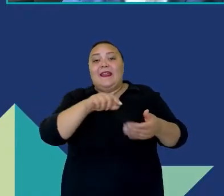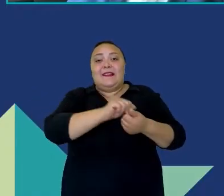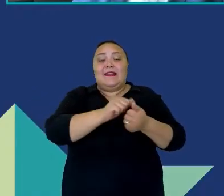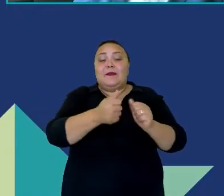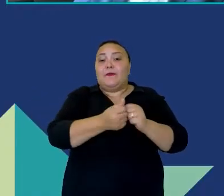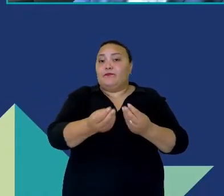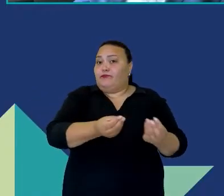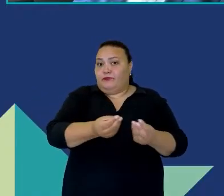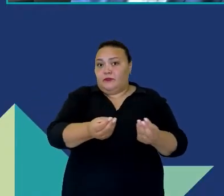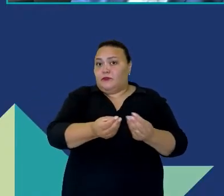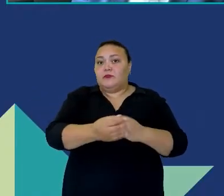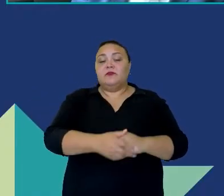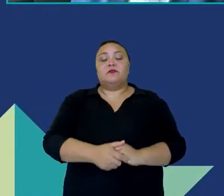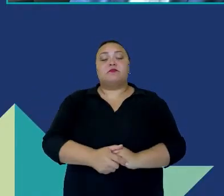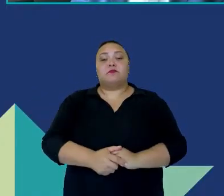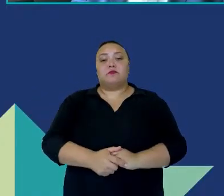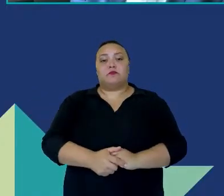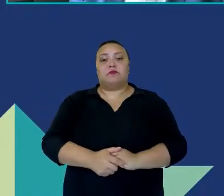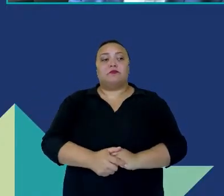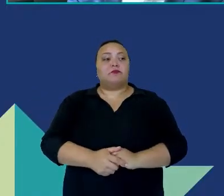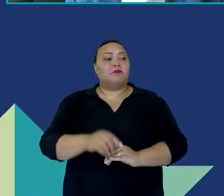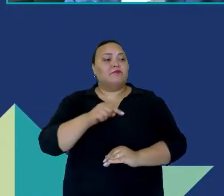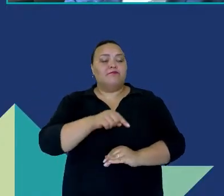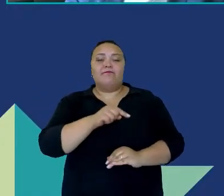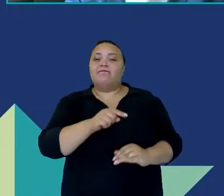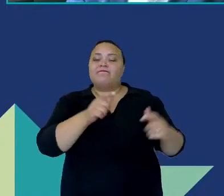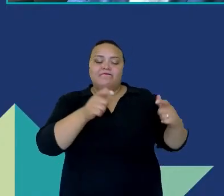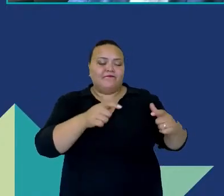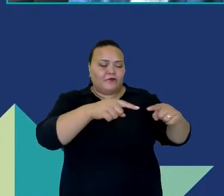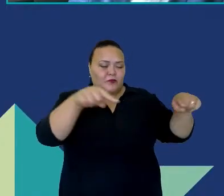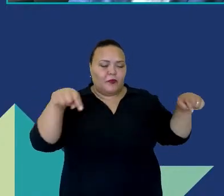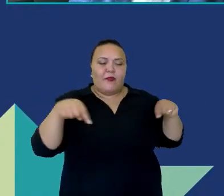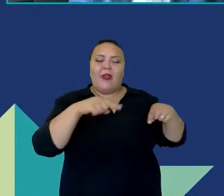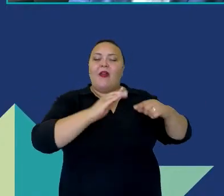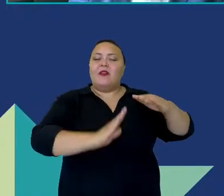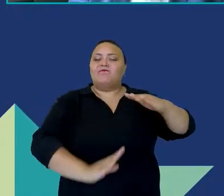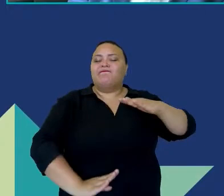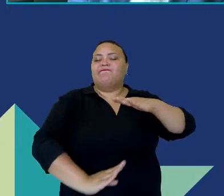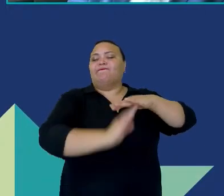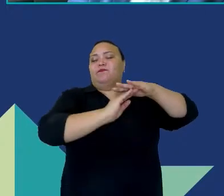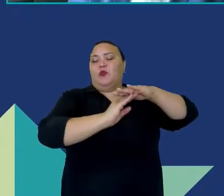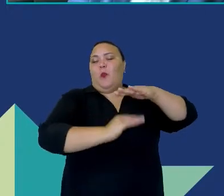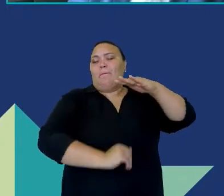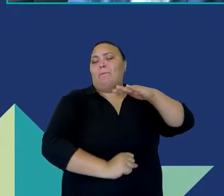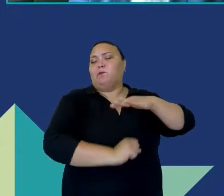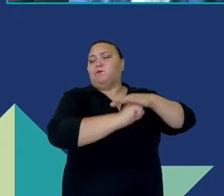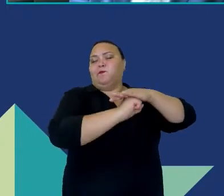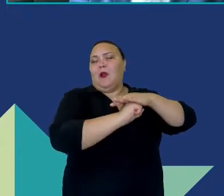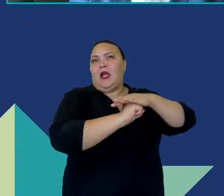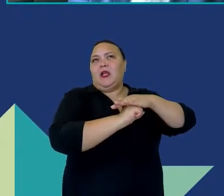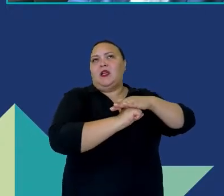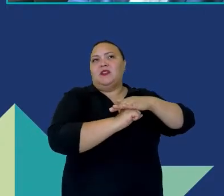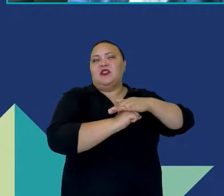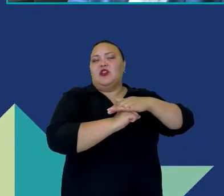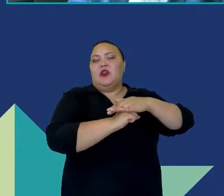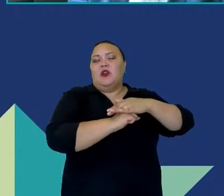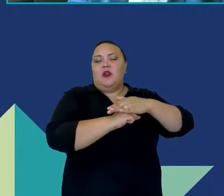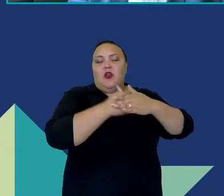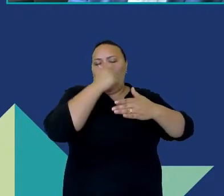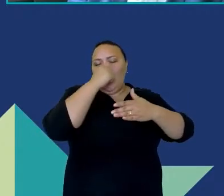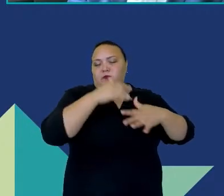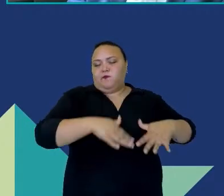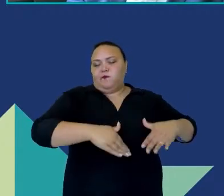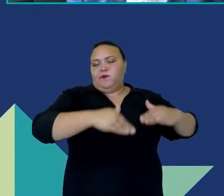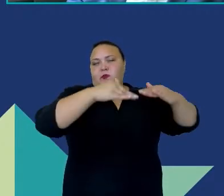capacity to contain the 100-year and 72-hour probable maximum flood. Post-storm beaches